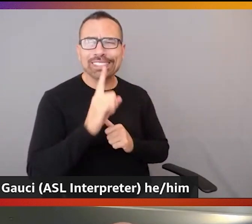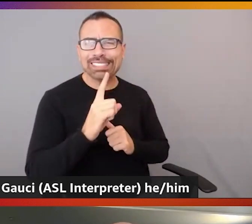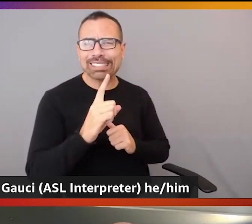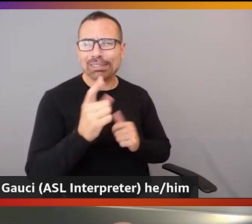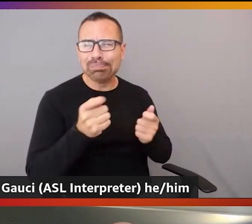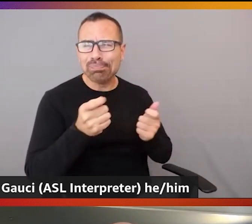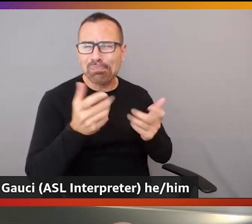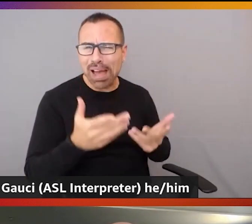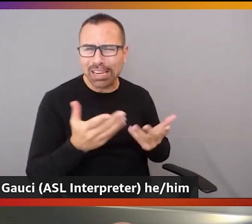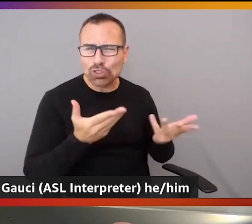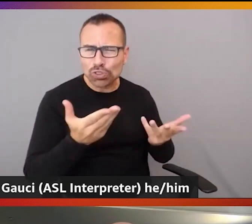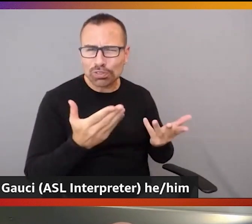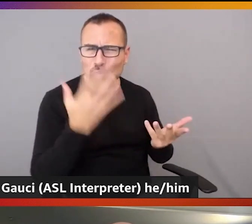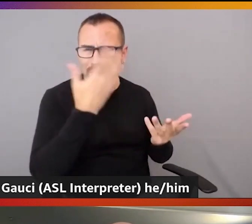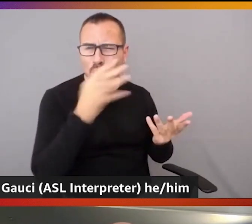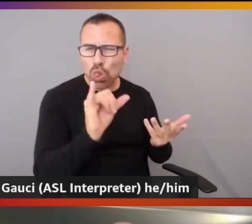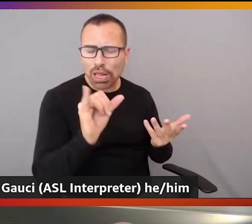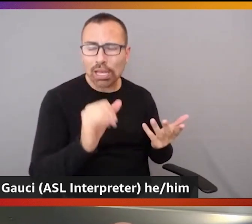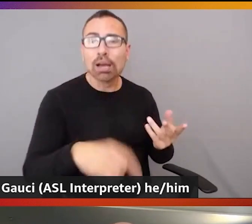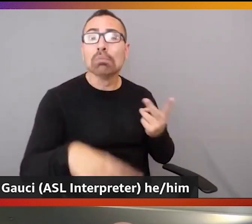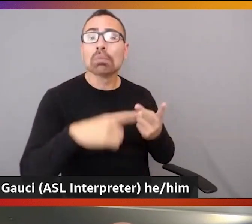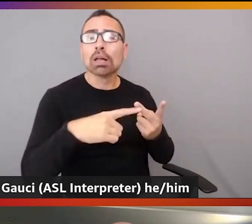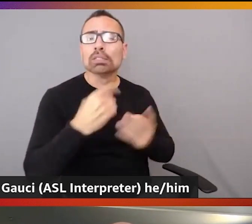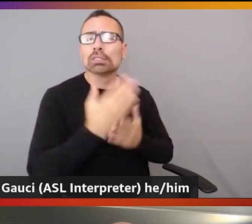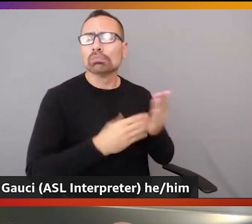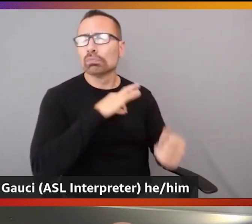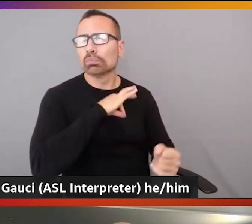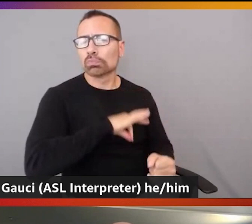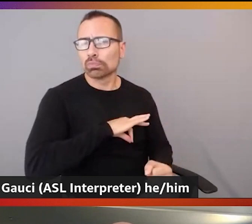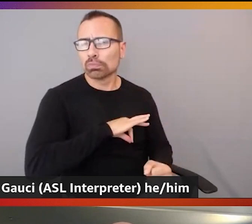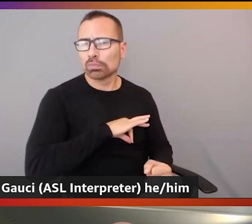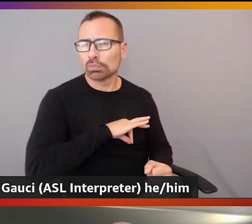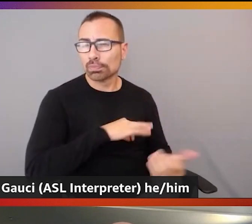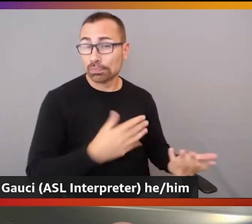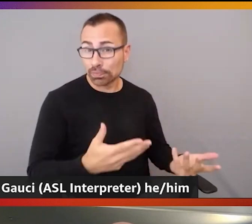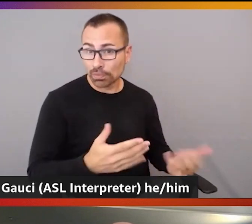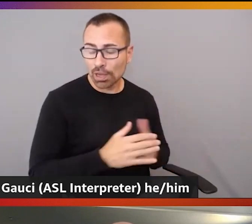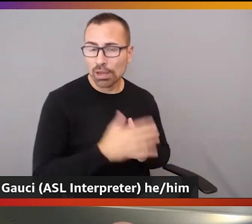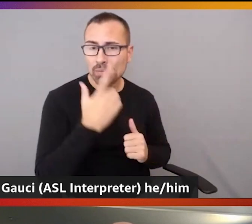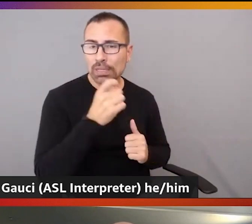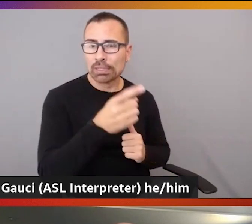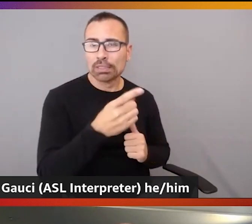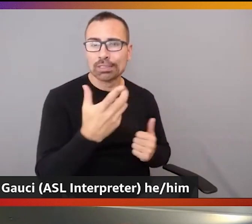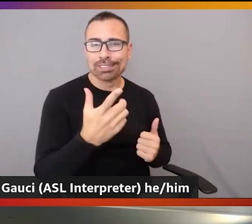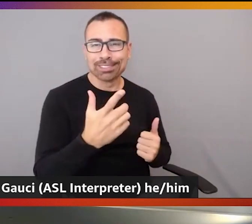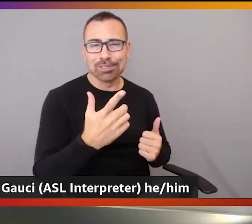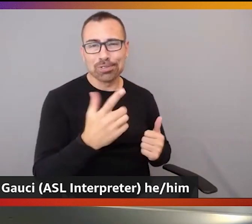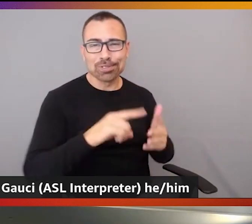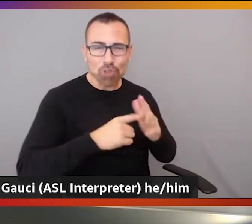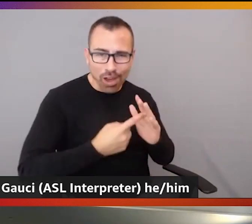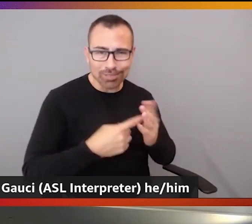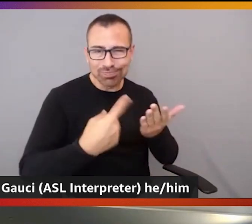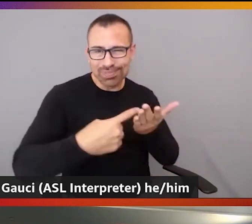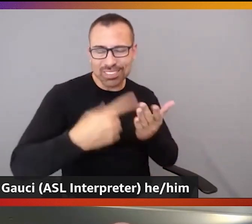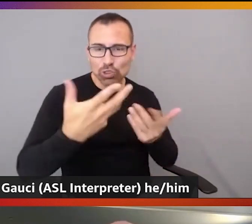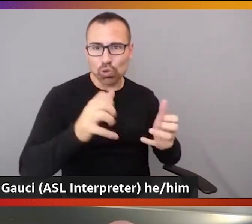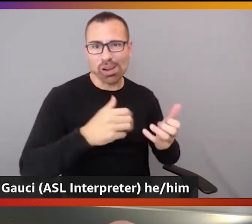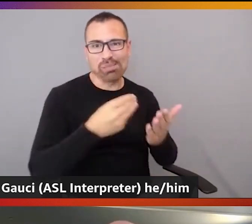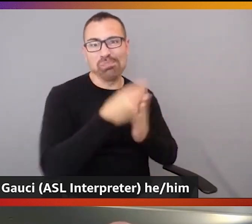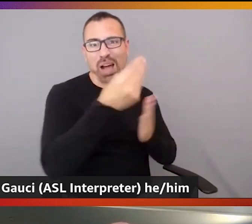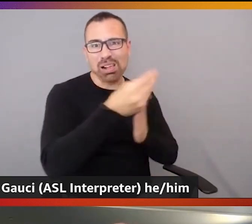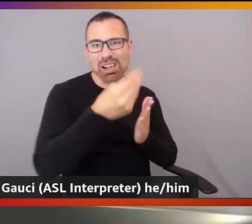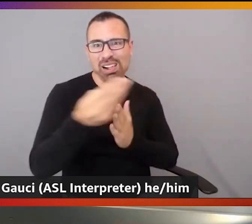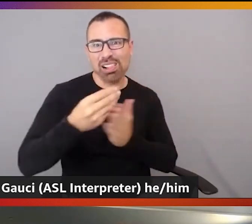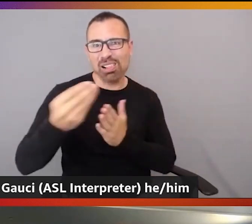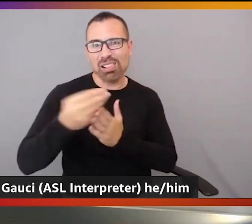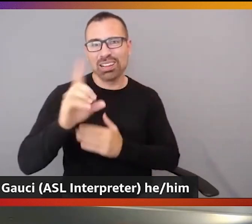really quick, and then some of the benefits you get, because you kind of painted the picture already. You don't want to buy a whole bunch of new database servers,